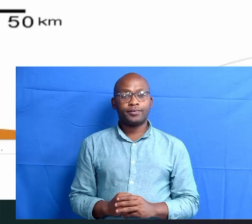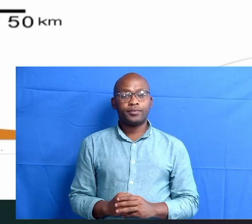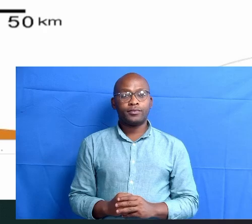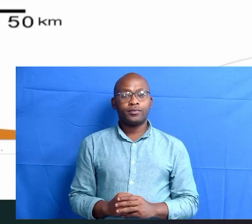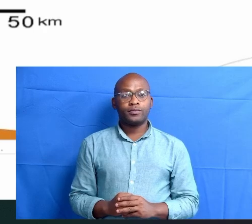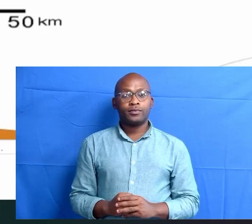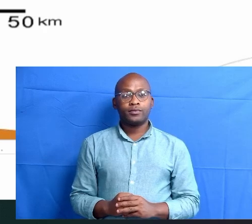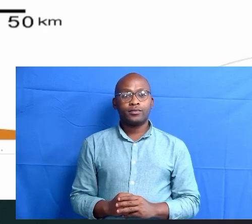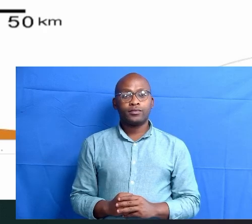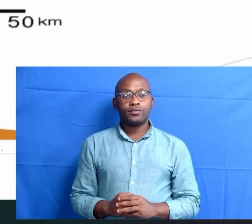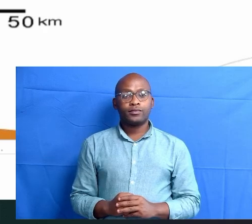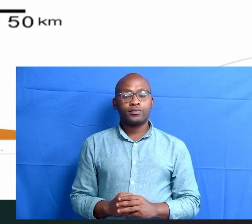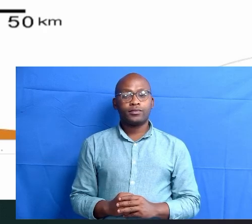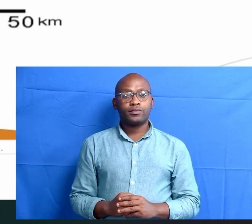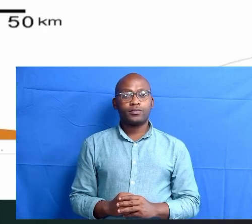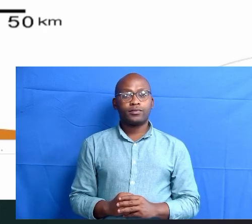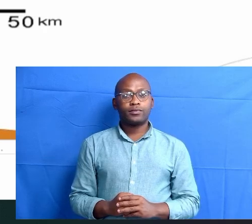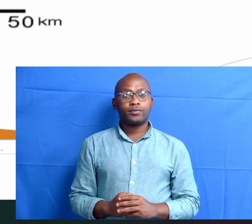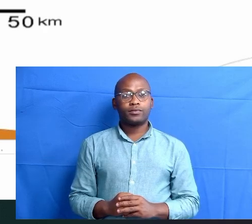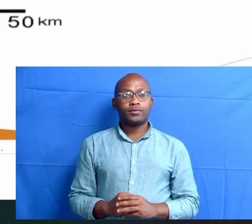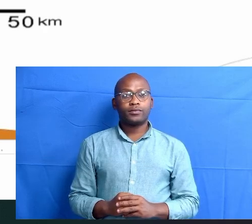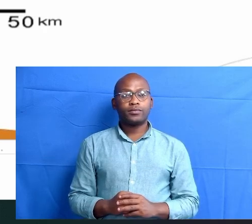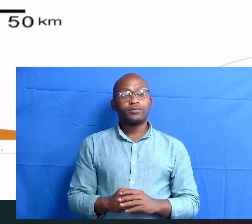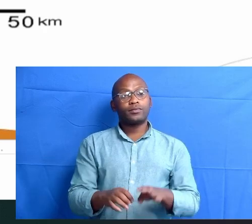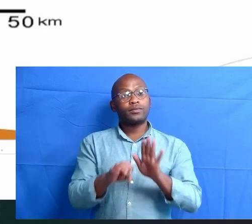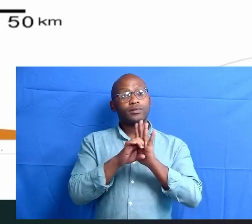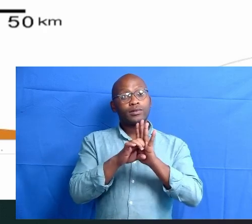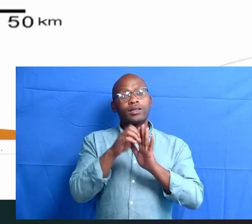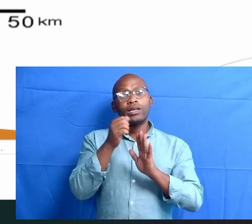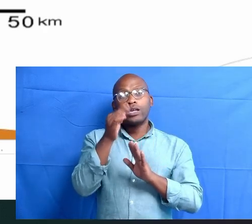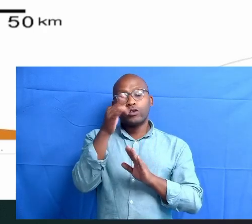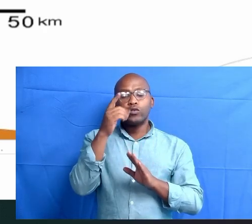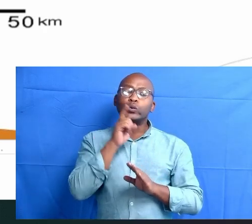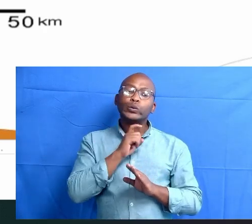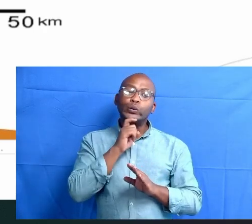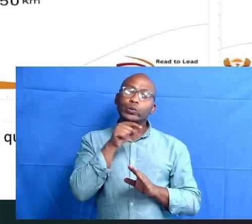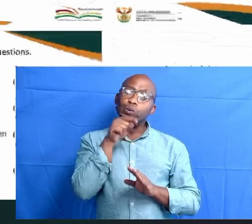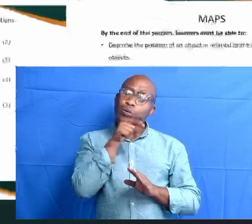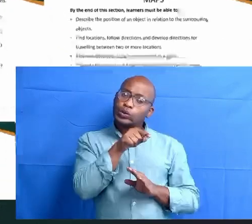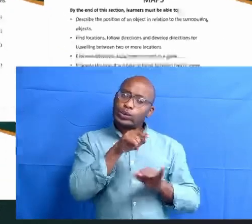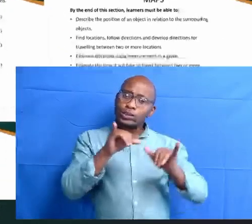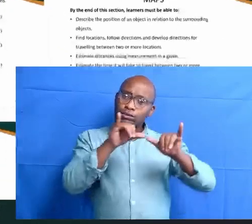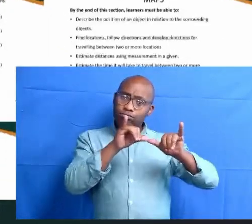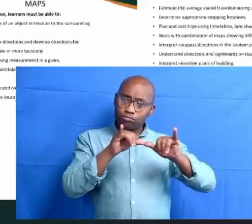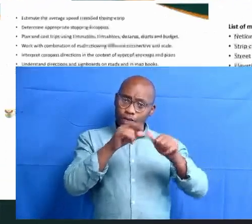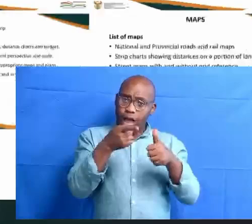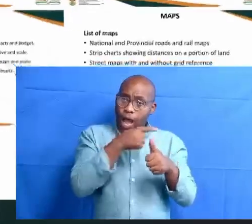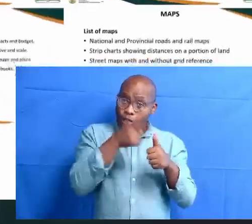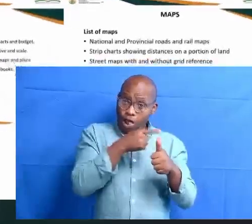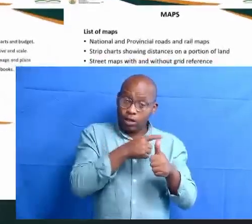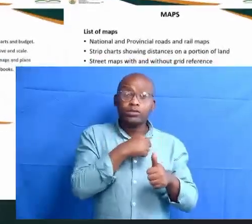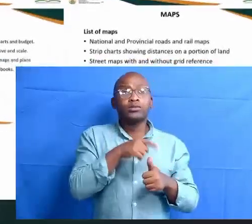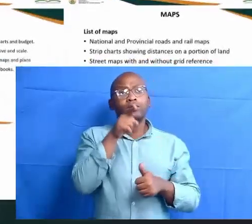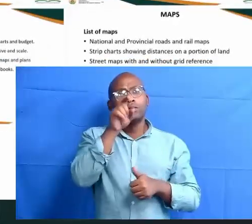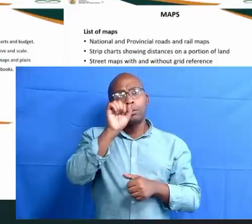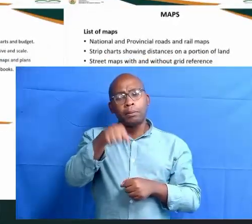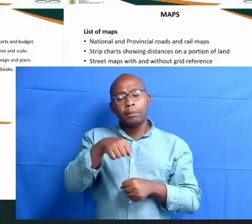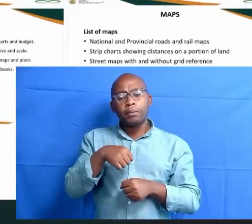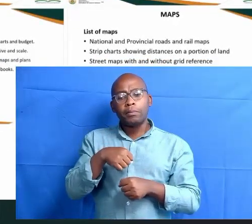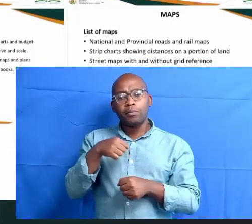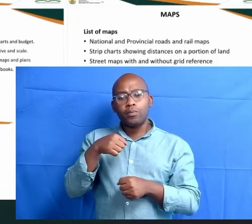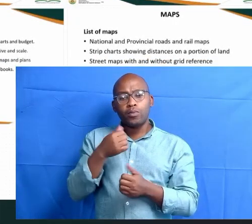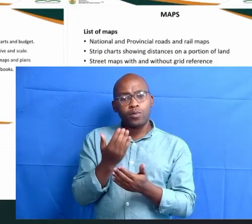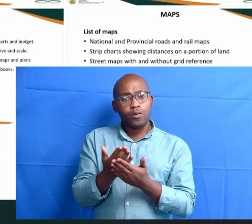are in there for that scale calculation, you will be able